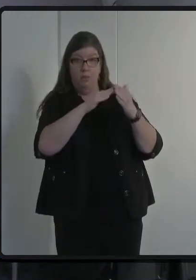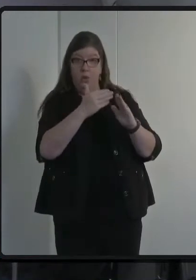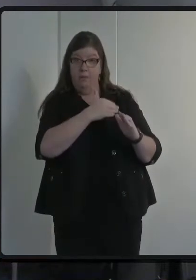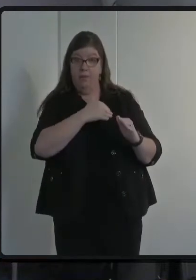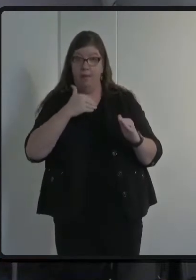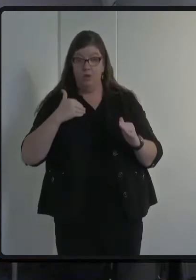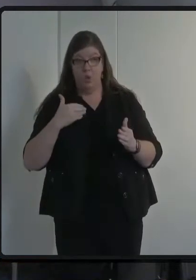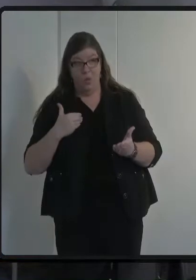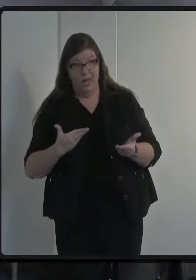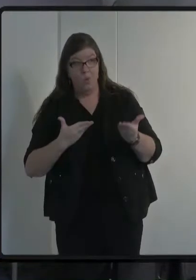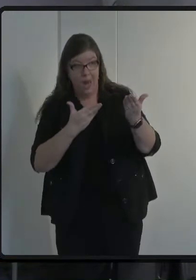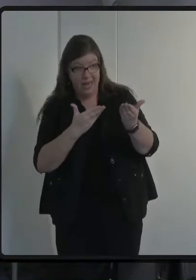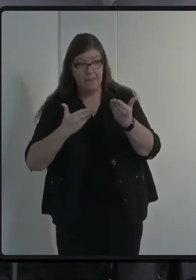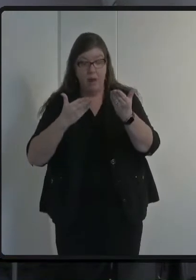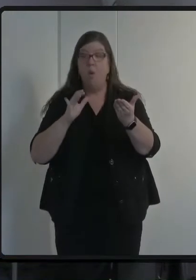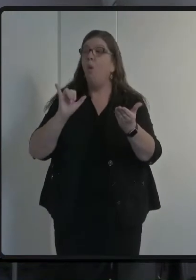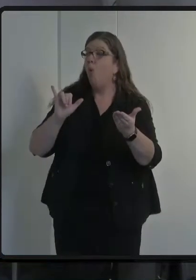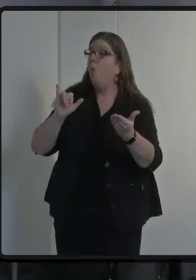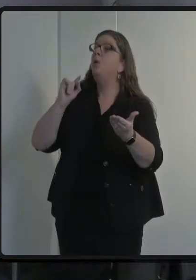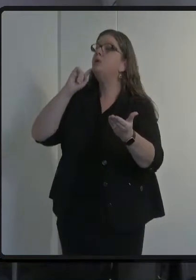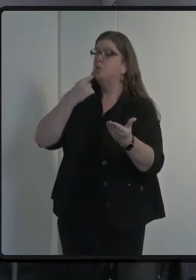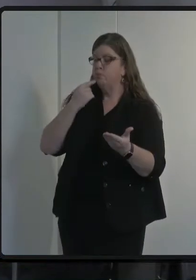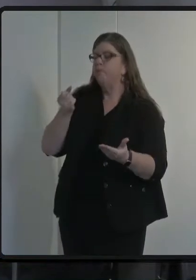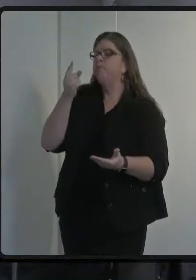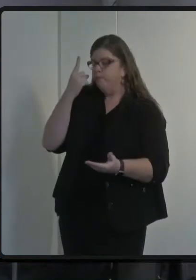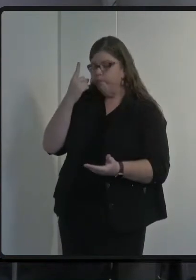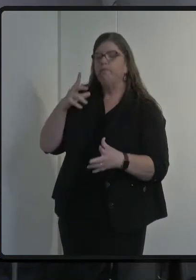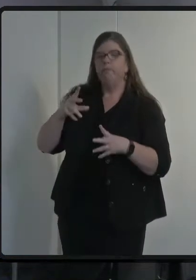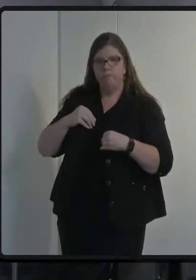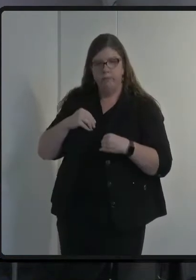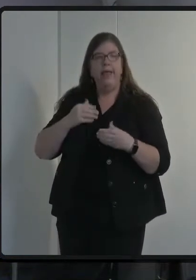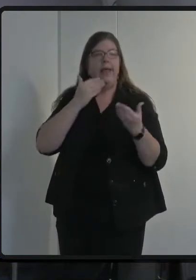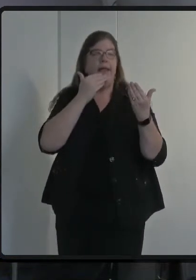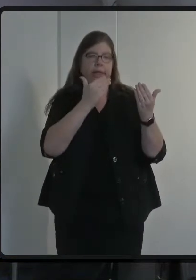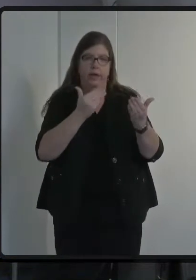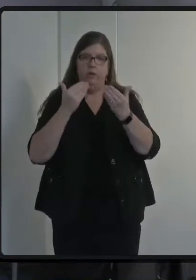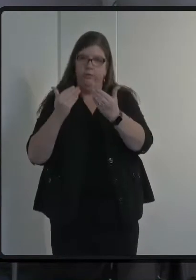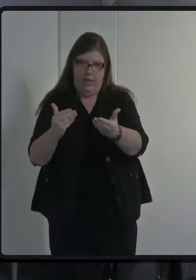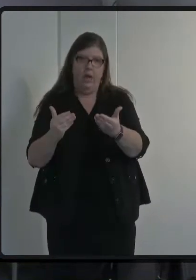our recommendations and guidelines very seriously. I want to thank you for that.